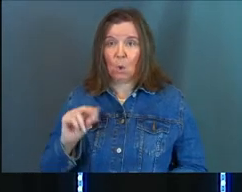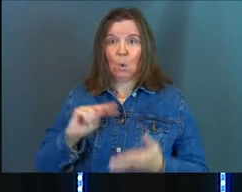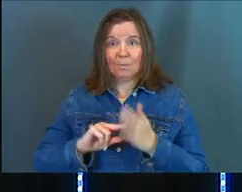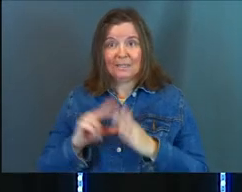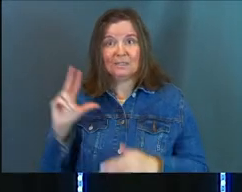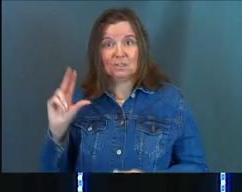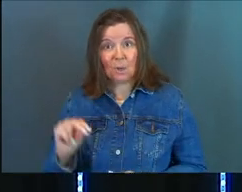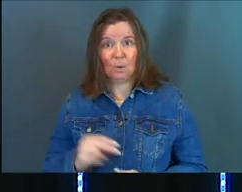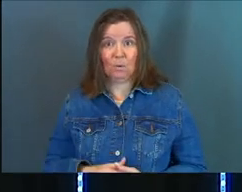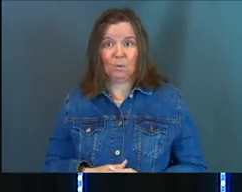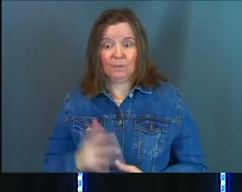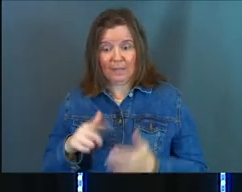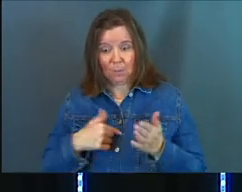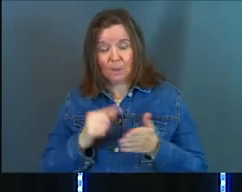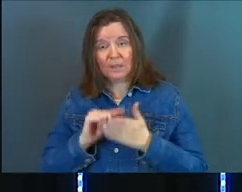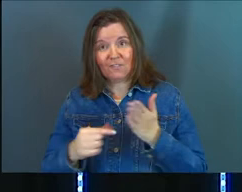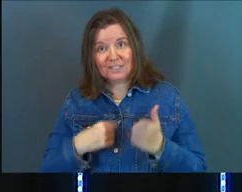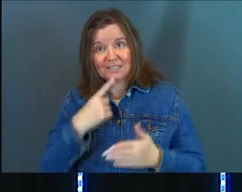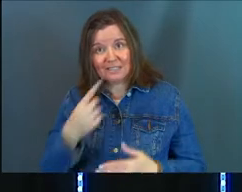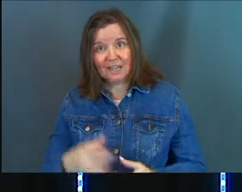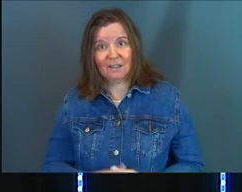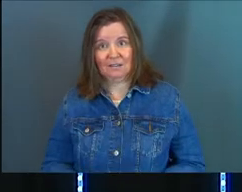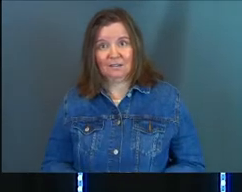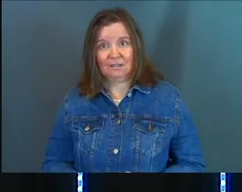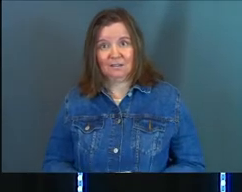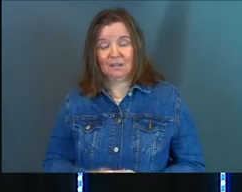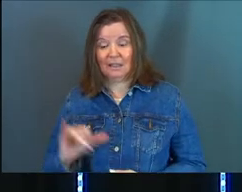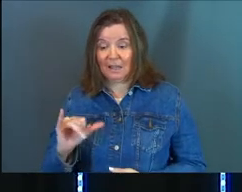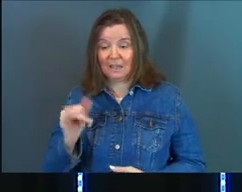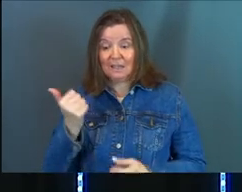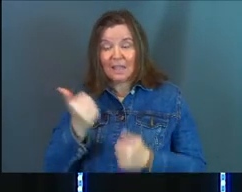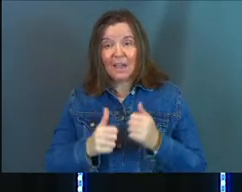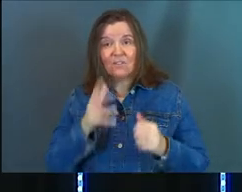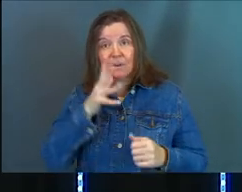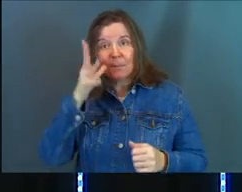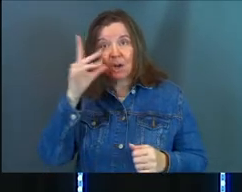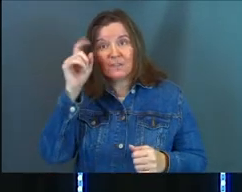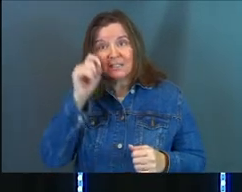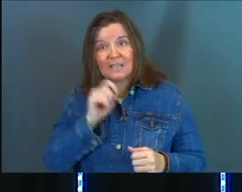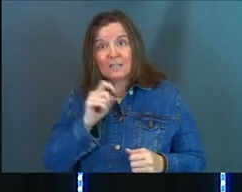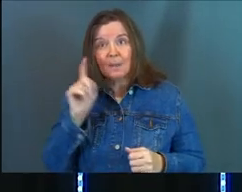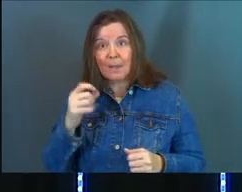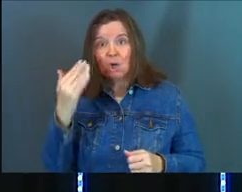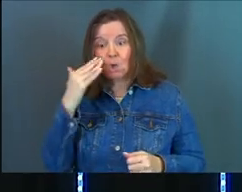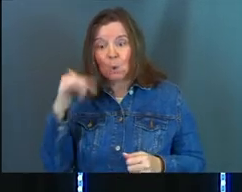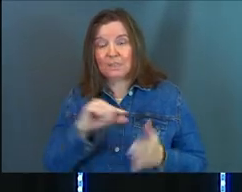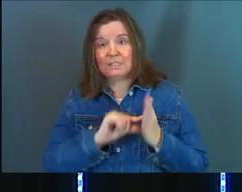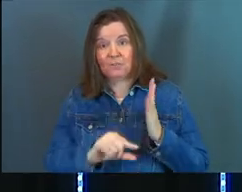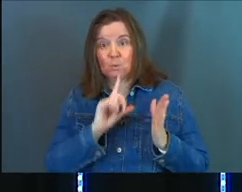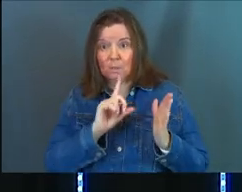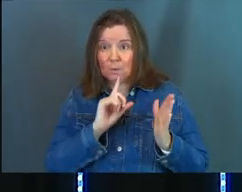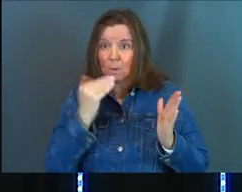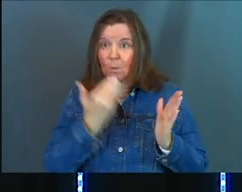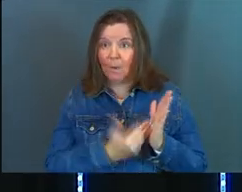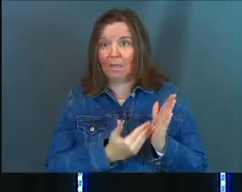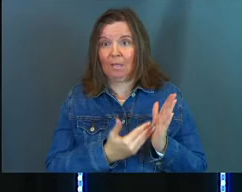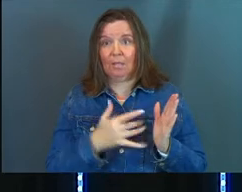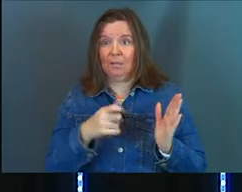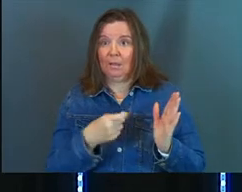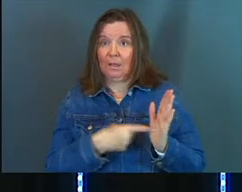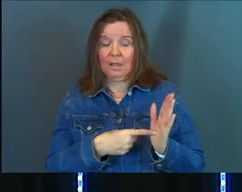no. That's what that verse is saying. Like every parent of a teenager better know this verse really, really well.